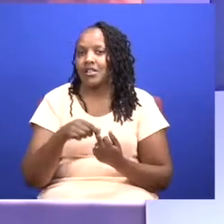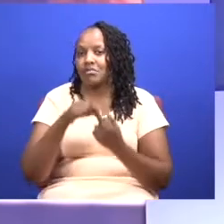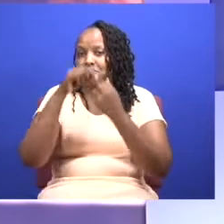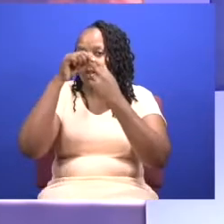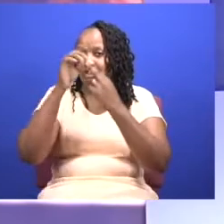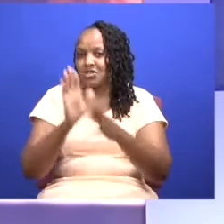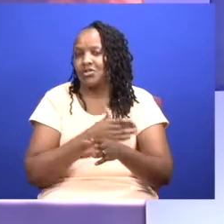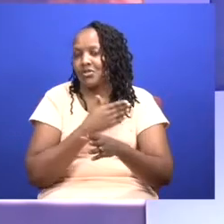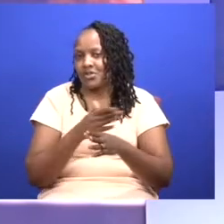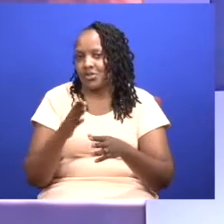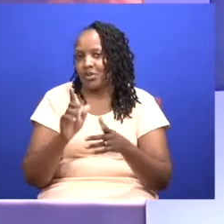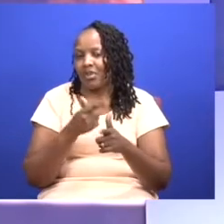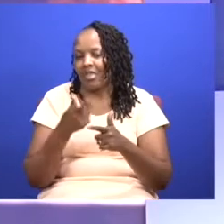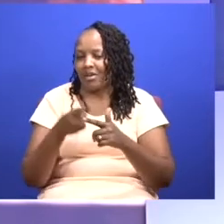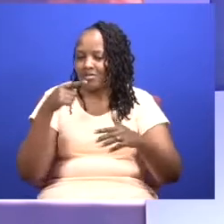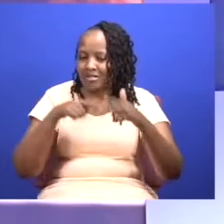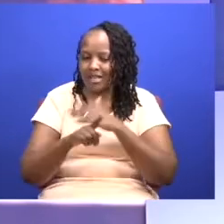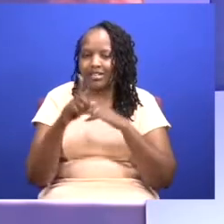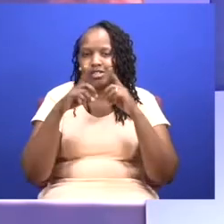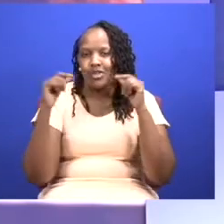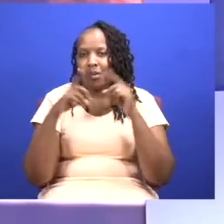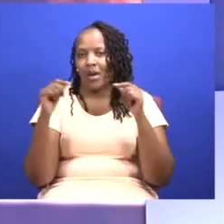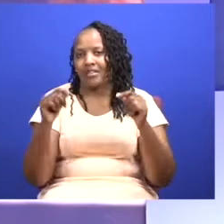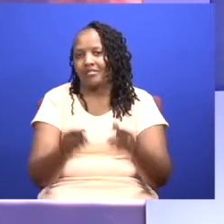we get right into the Word.